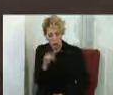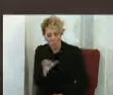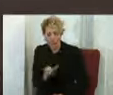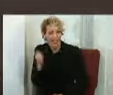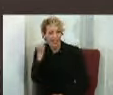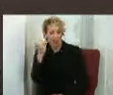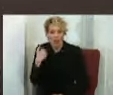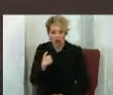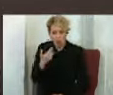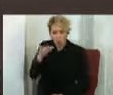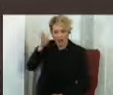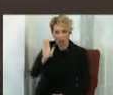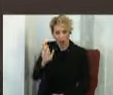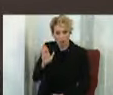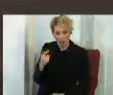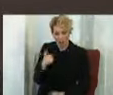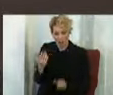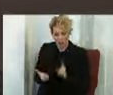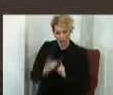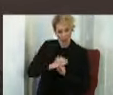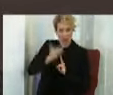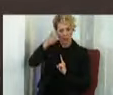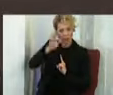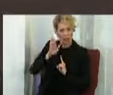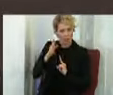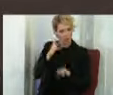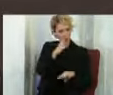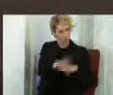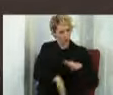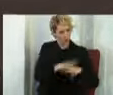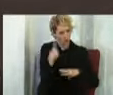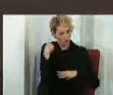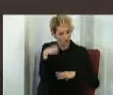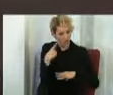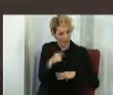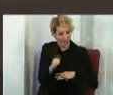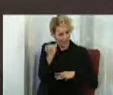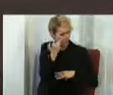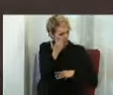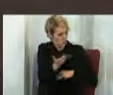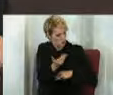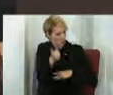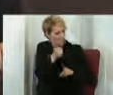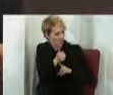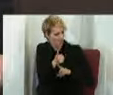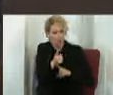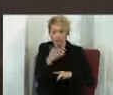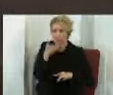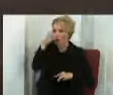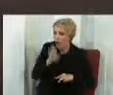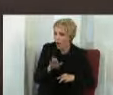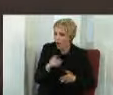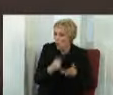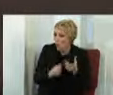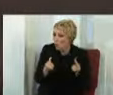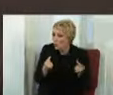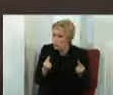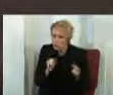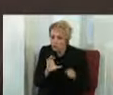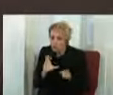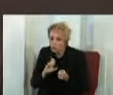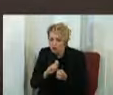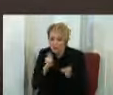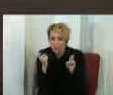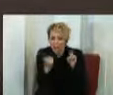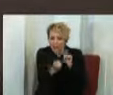were God? What would this world look like if you were God? What would be some of the things that you would